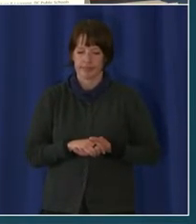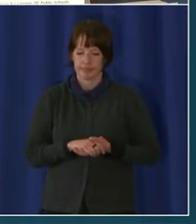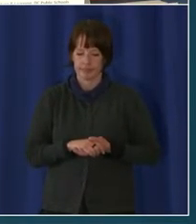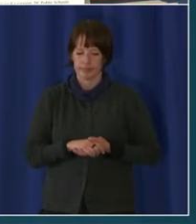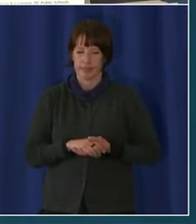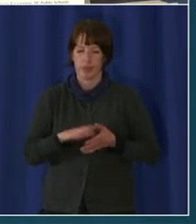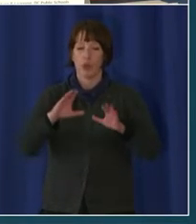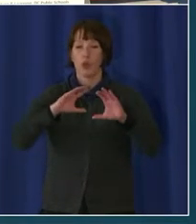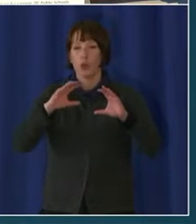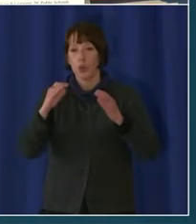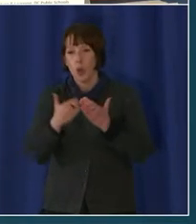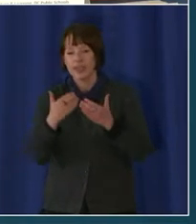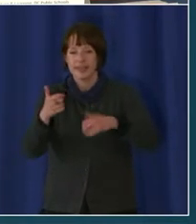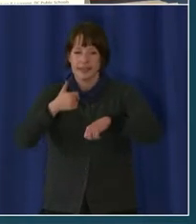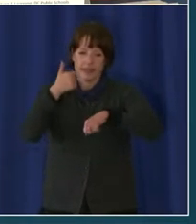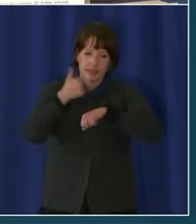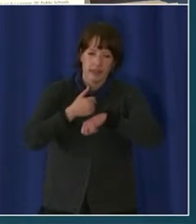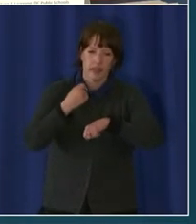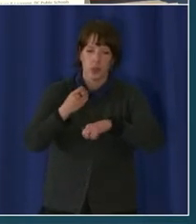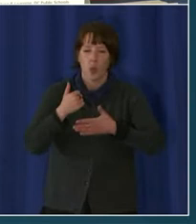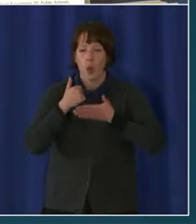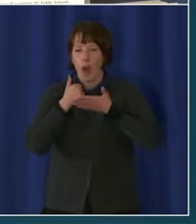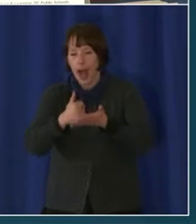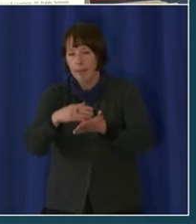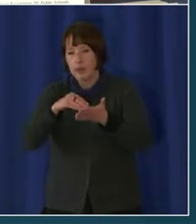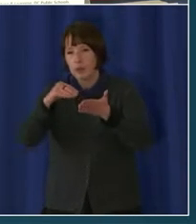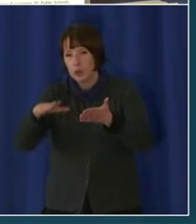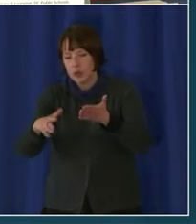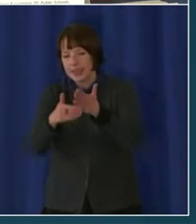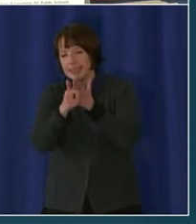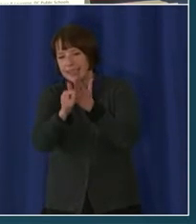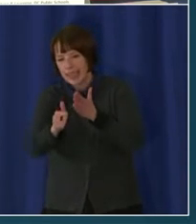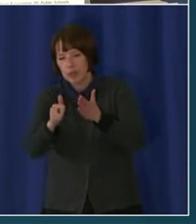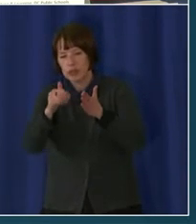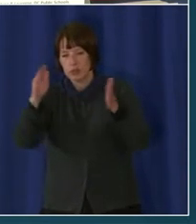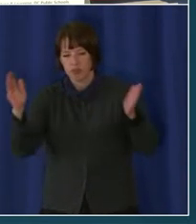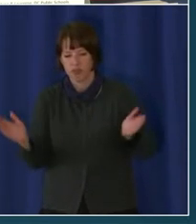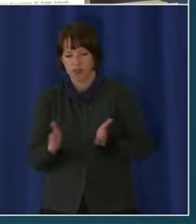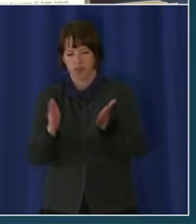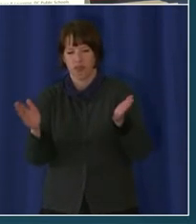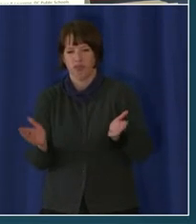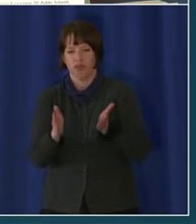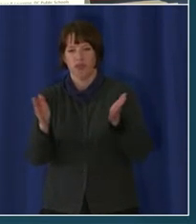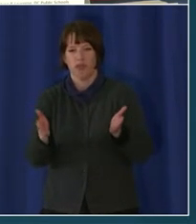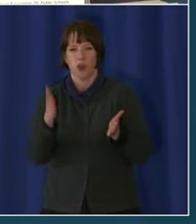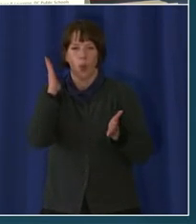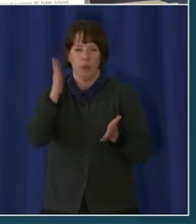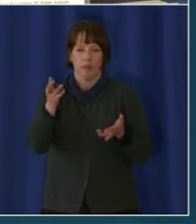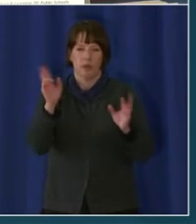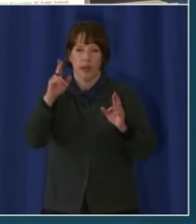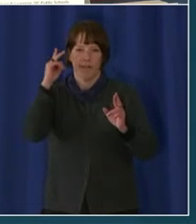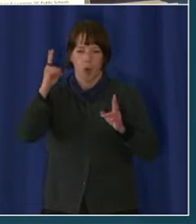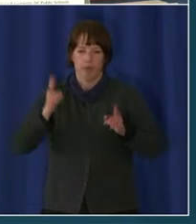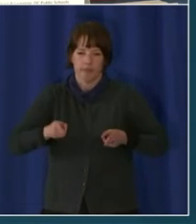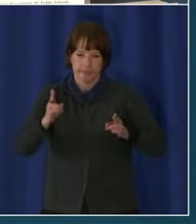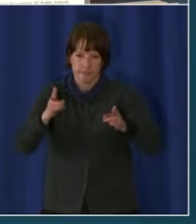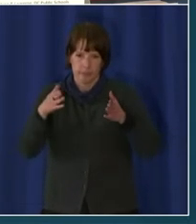courses are designed to give students a little extra boost in some of the skills and to push them forward so they'll be ready for that advanced